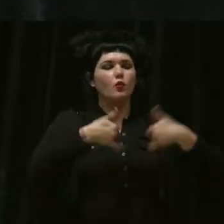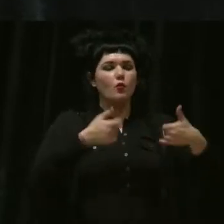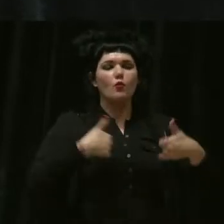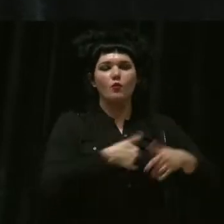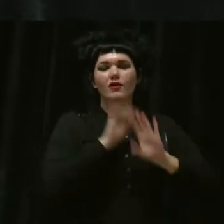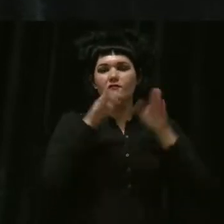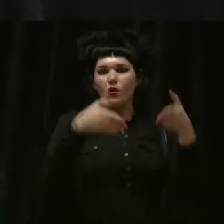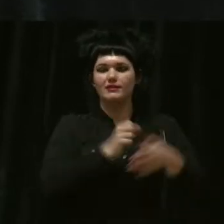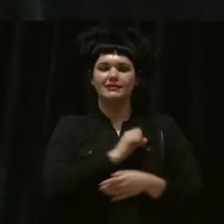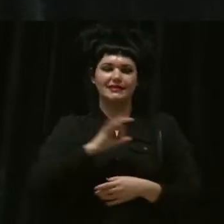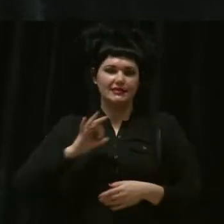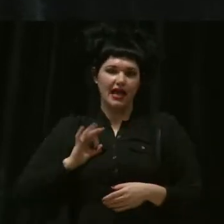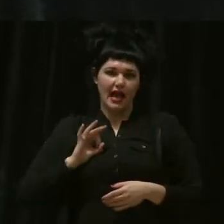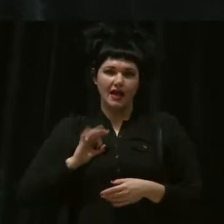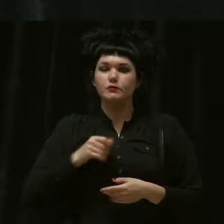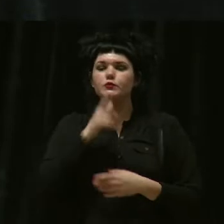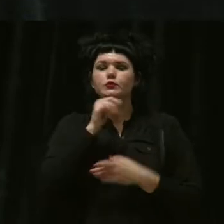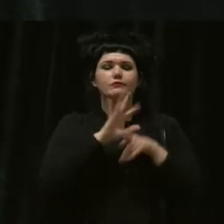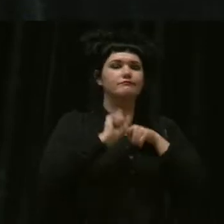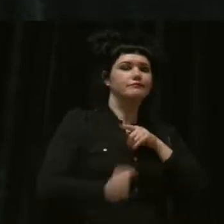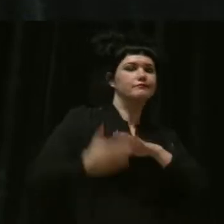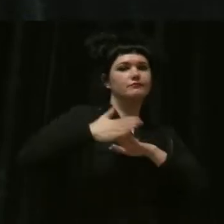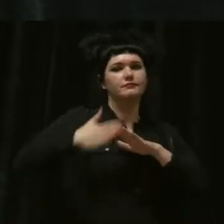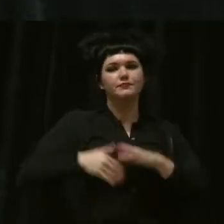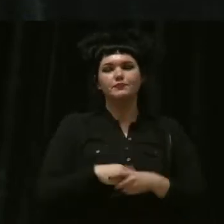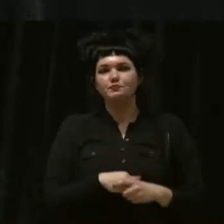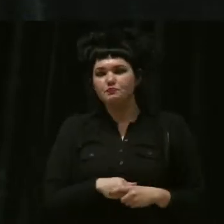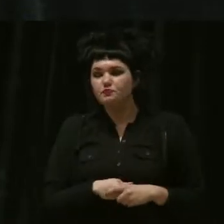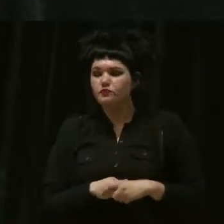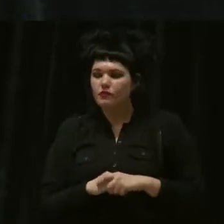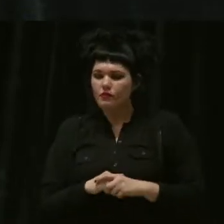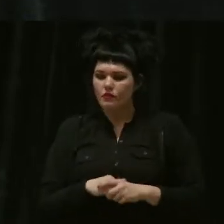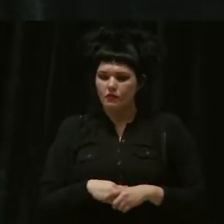on staff in terms of outstanding work.